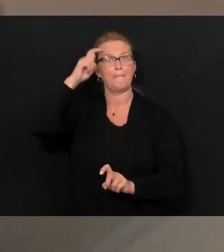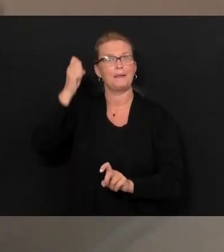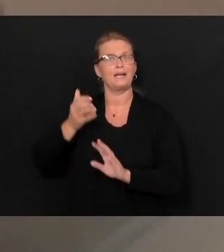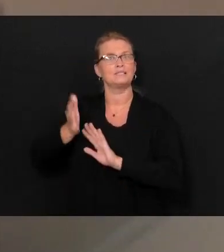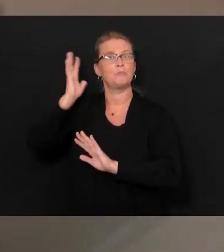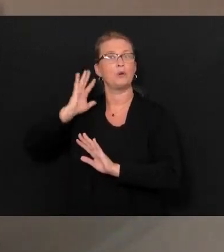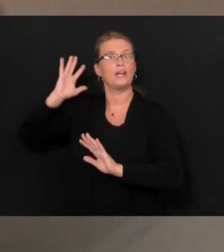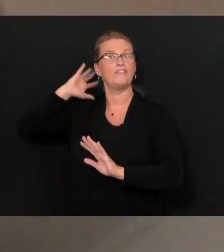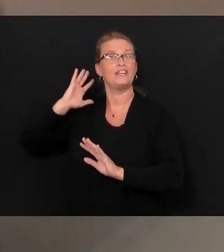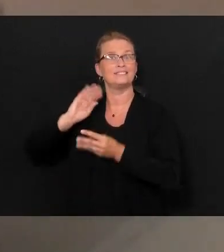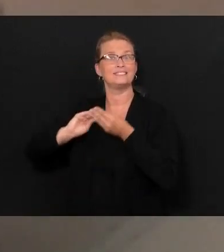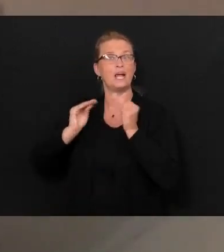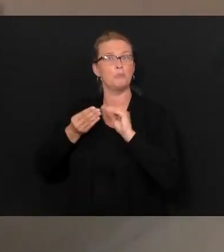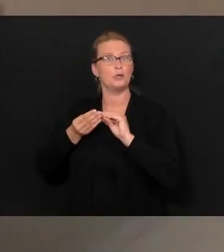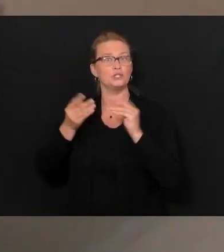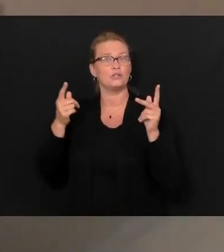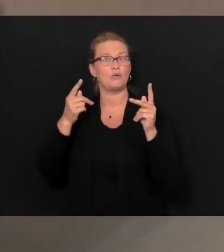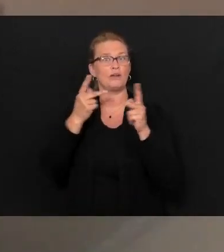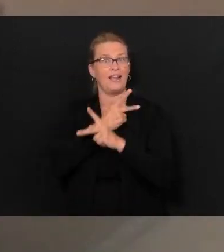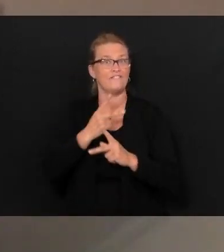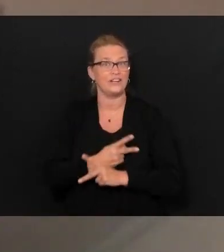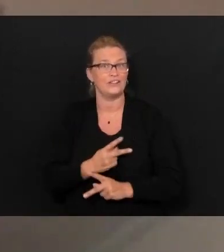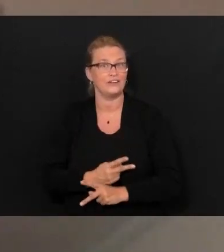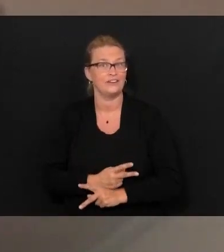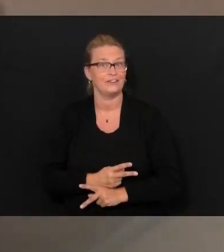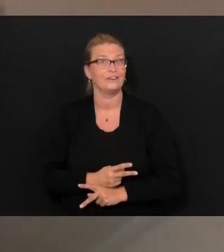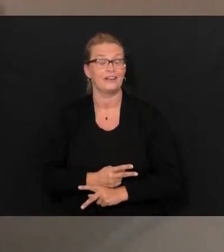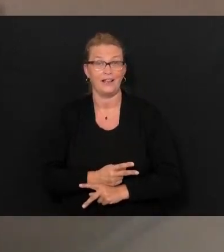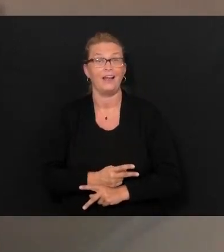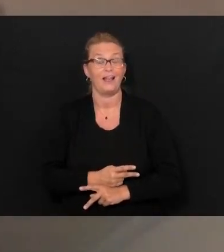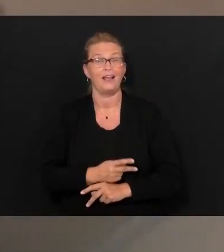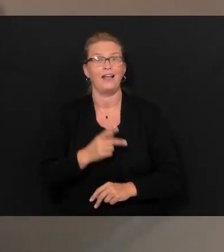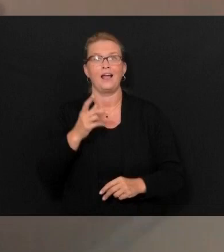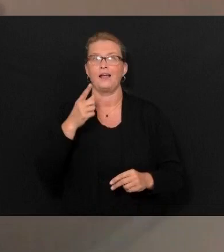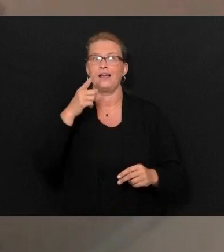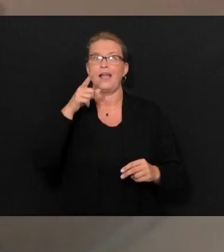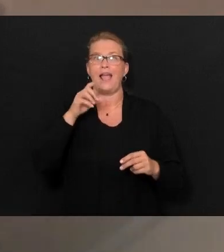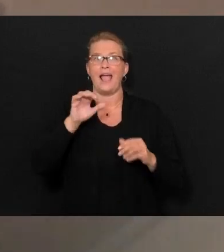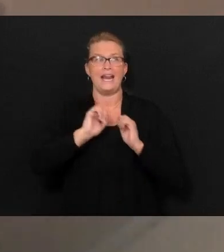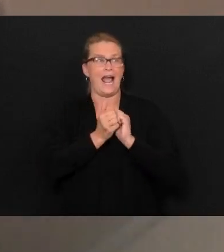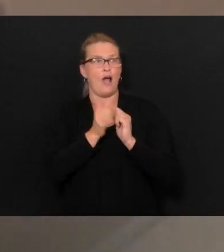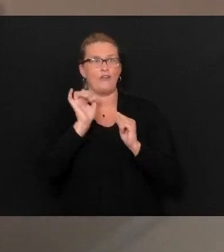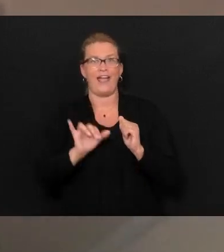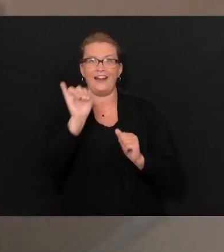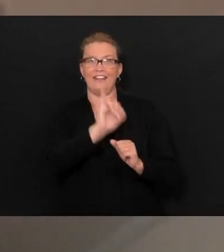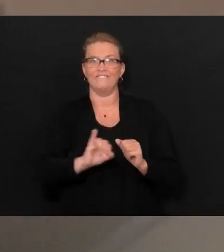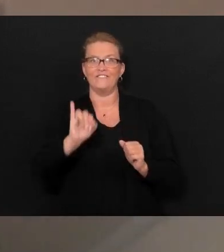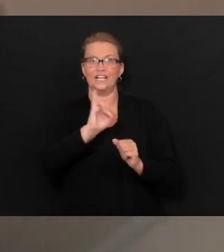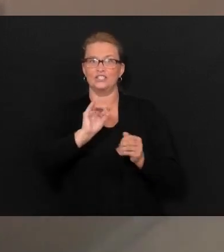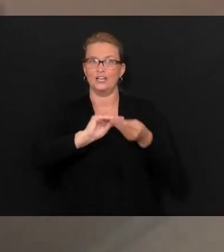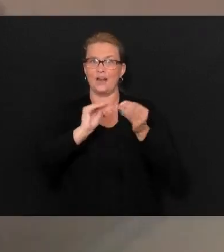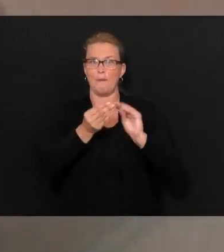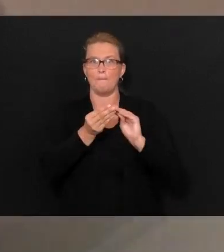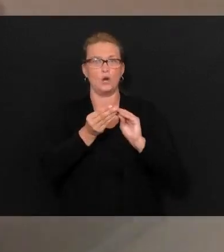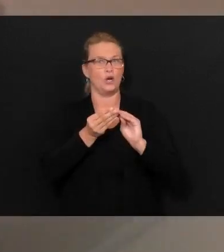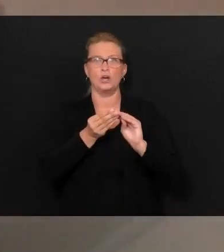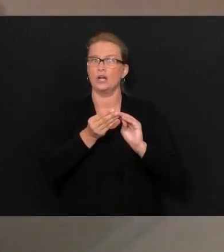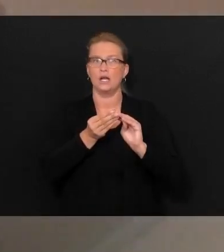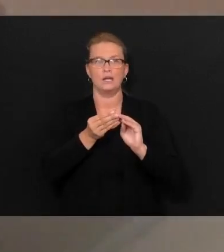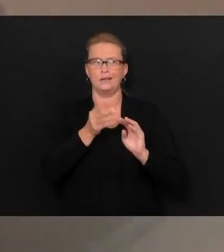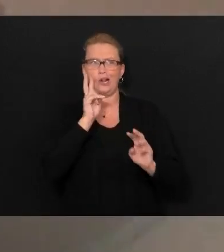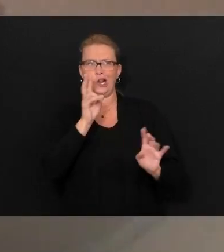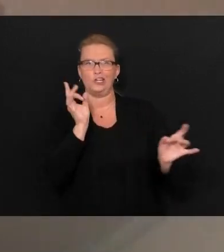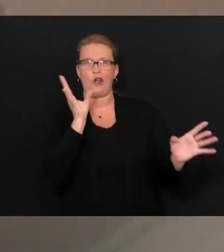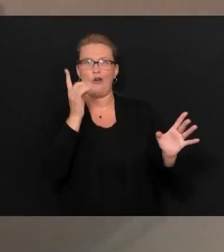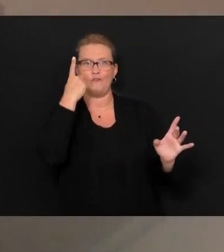we were assessing each county by that infection rate. And what the governor said is so important, and I want to make sure that